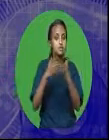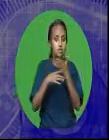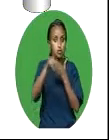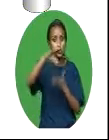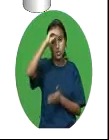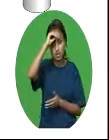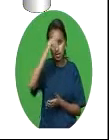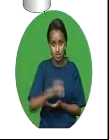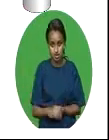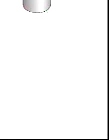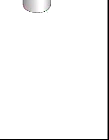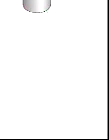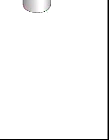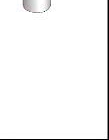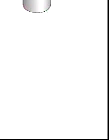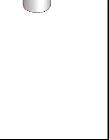learned.